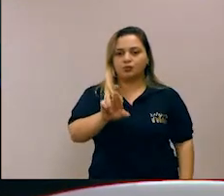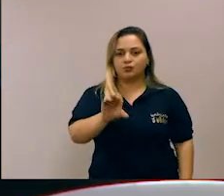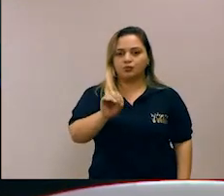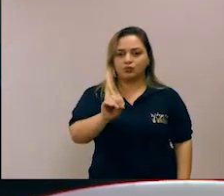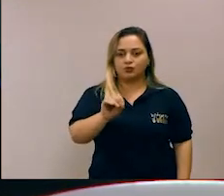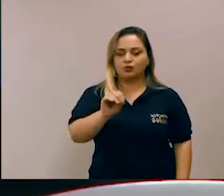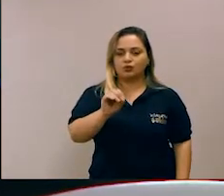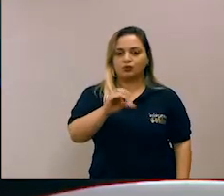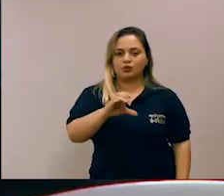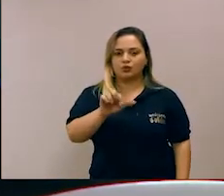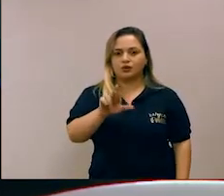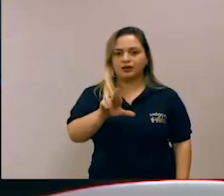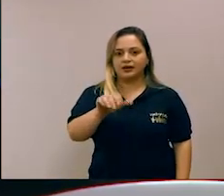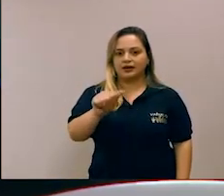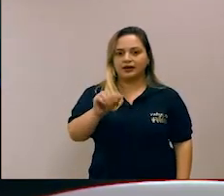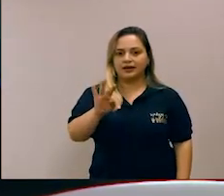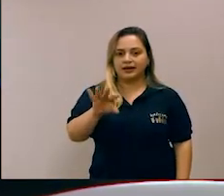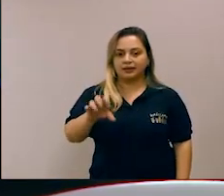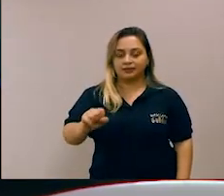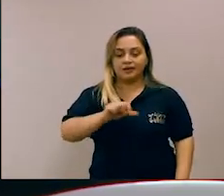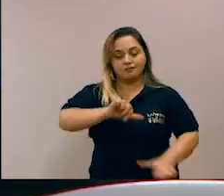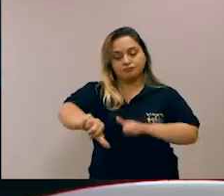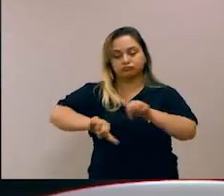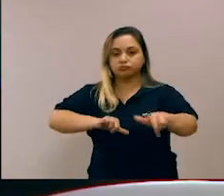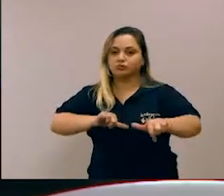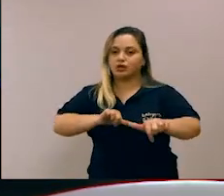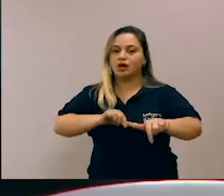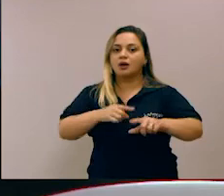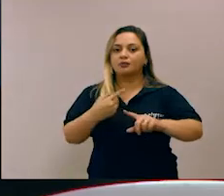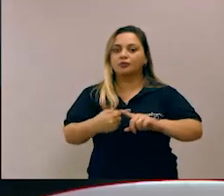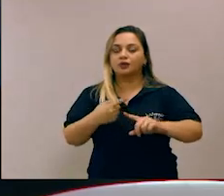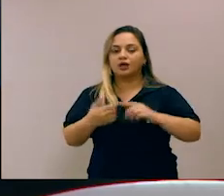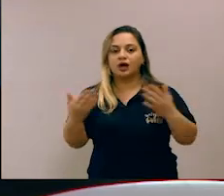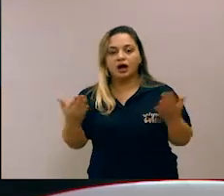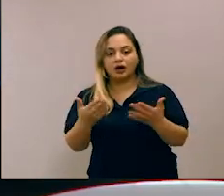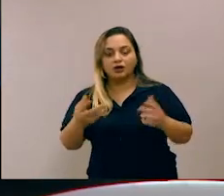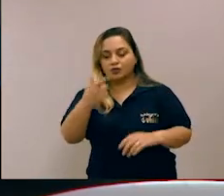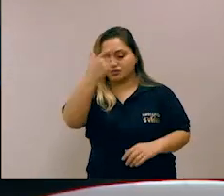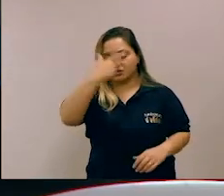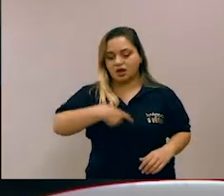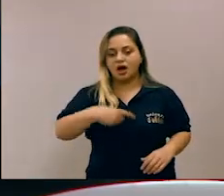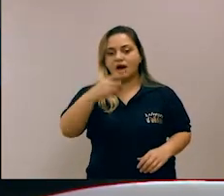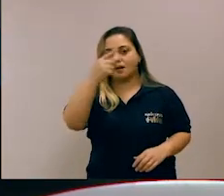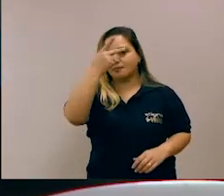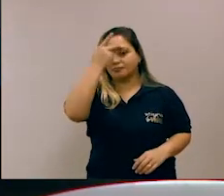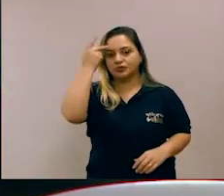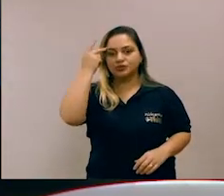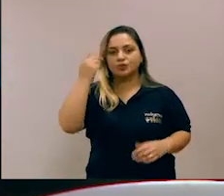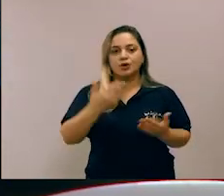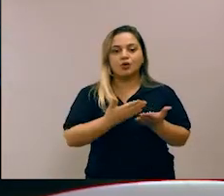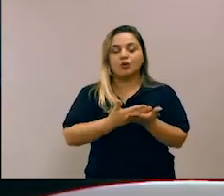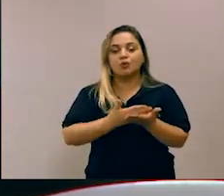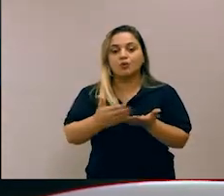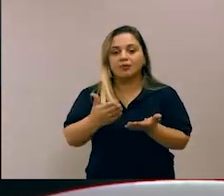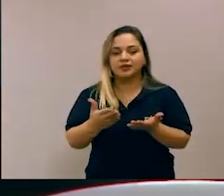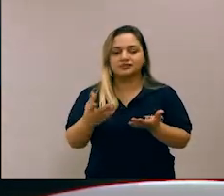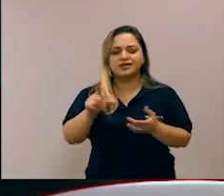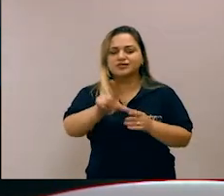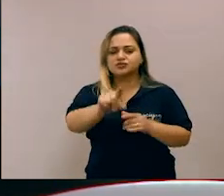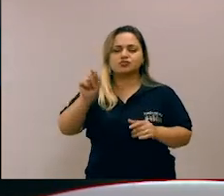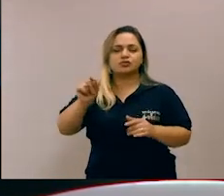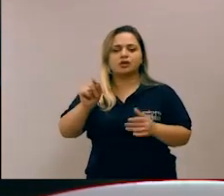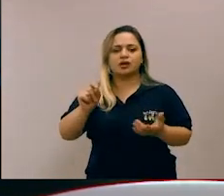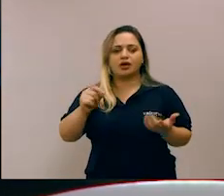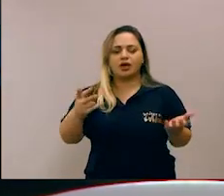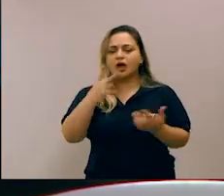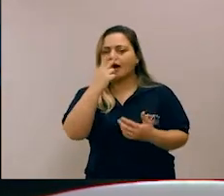bureaucrat changes. It's not just someone who makes stamps. It's a decision-making person